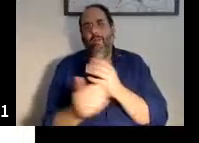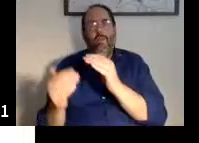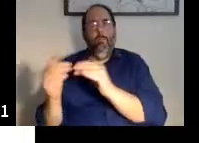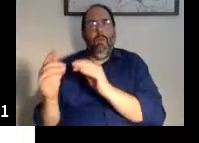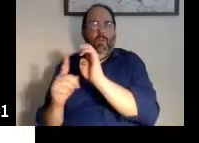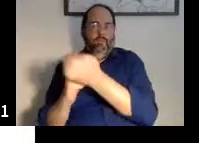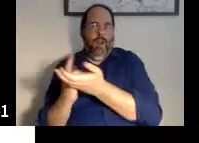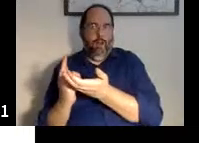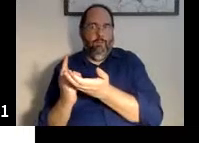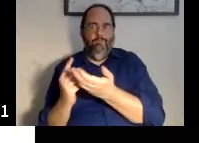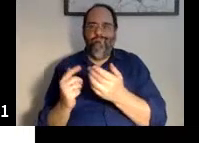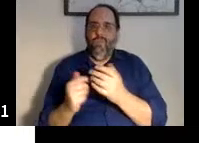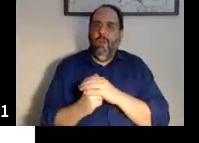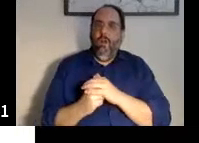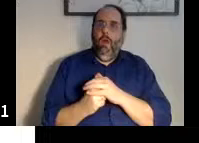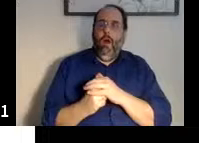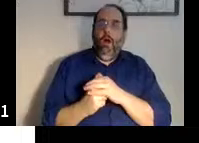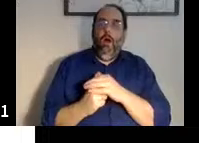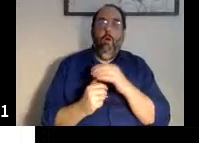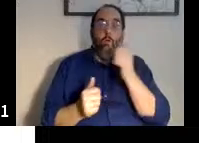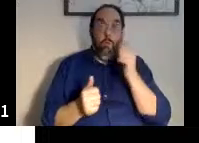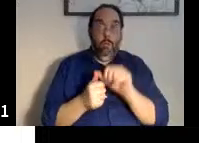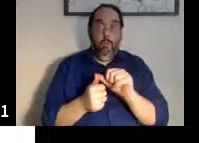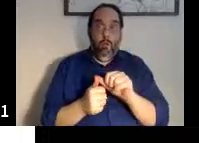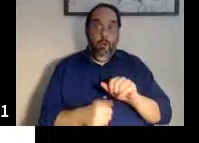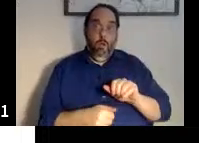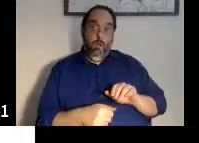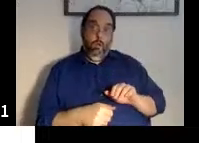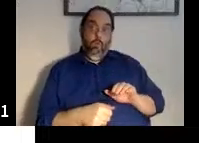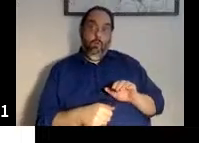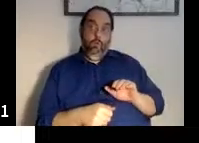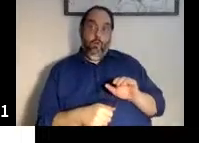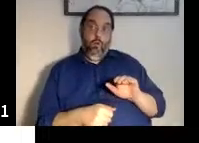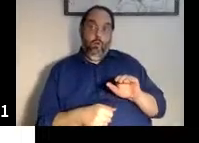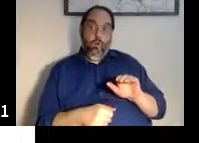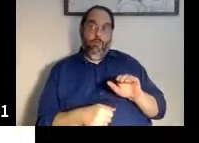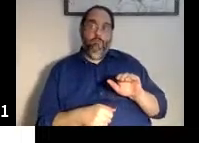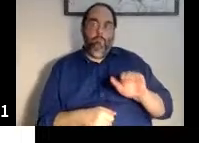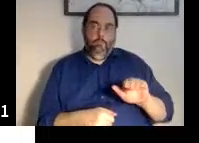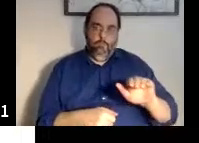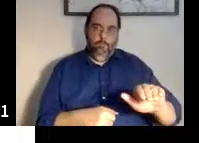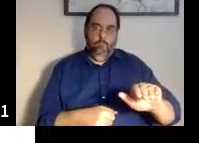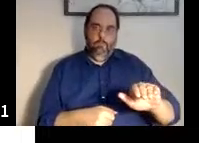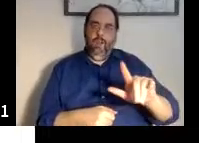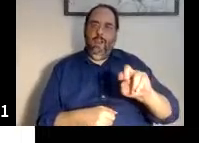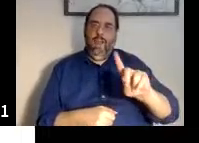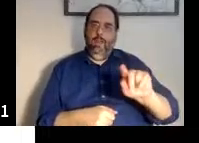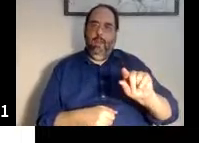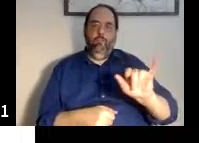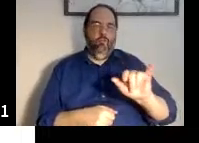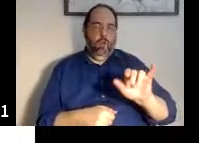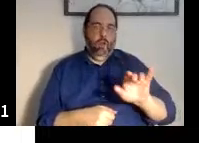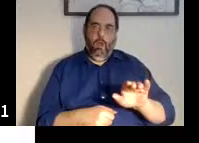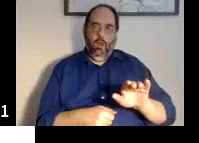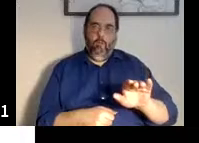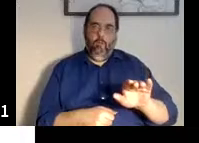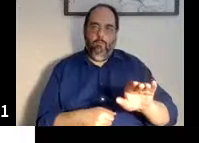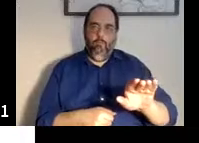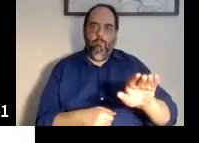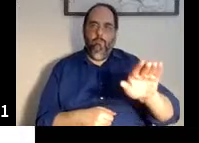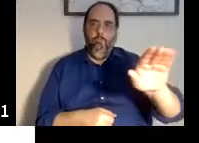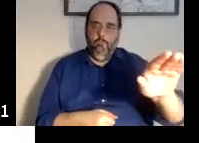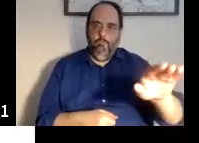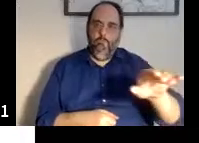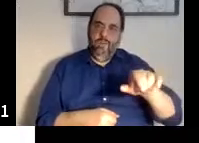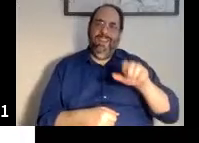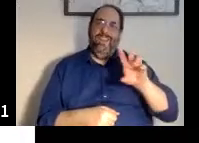environment. Remember, if you go up the landing and you keep going straight ahead in the direction of the ramp, it's just a